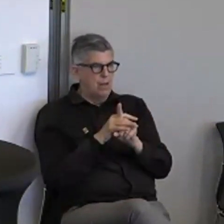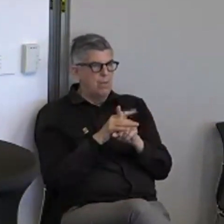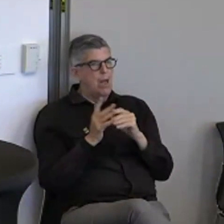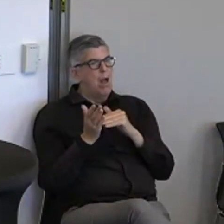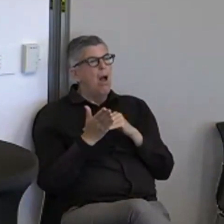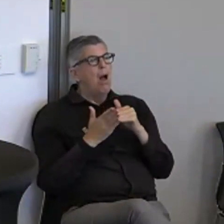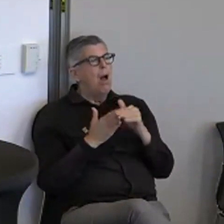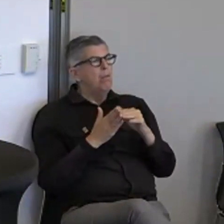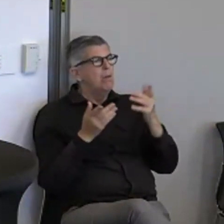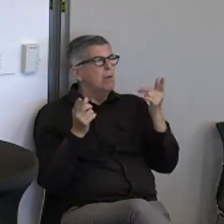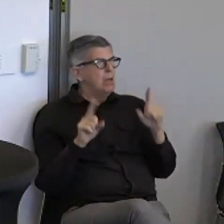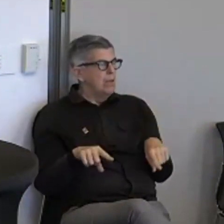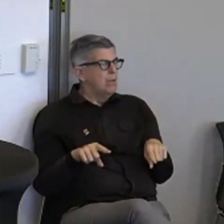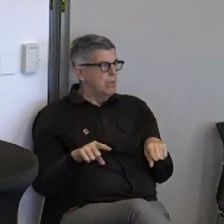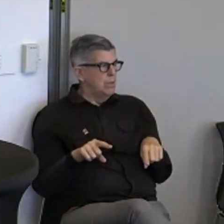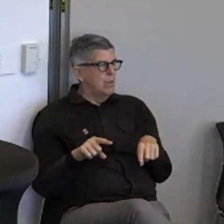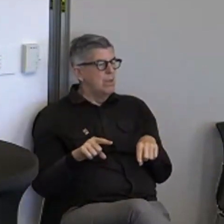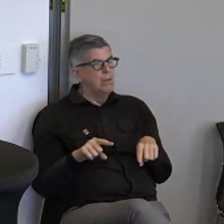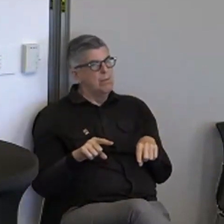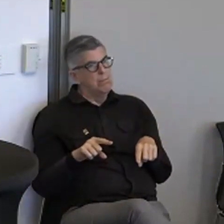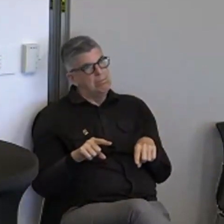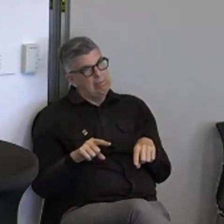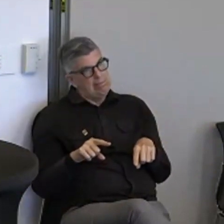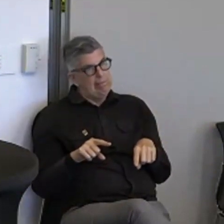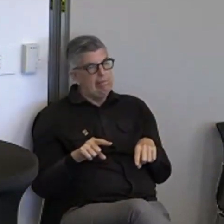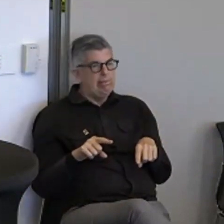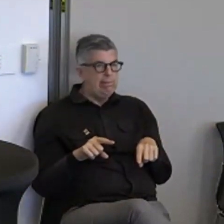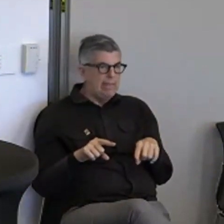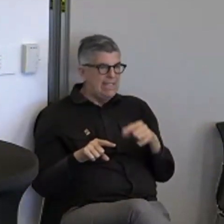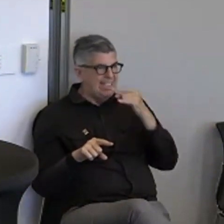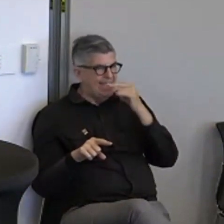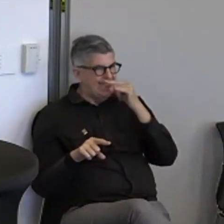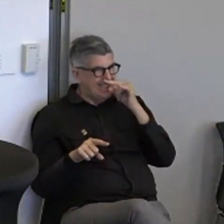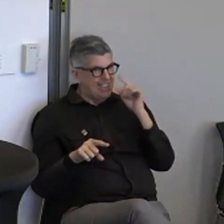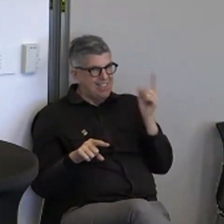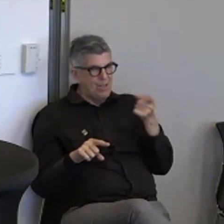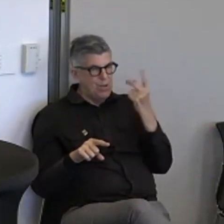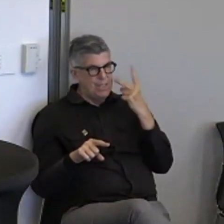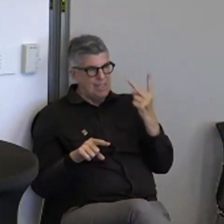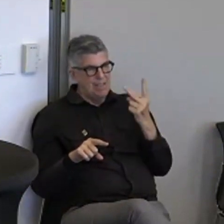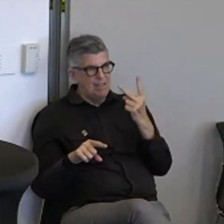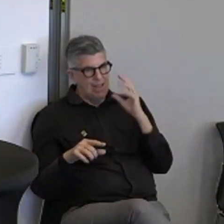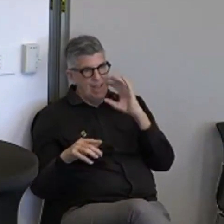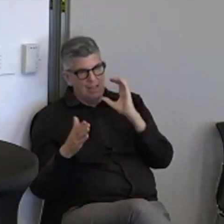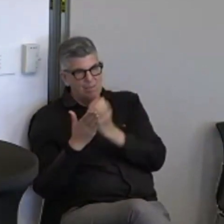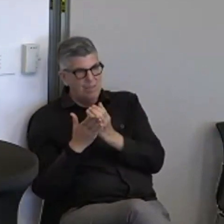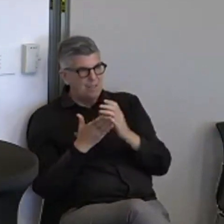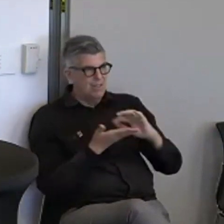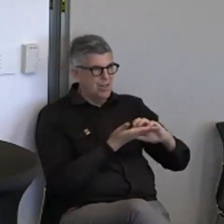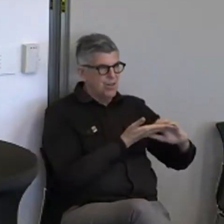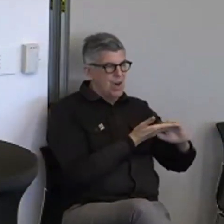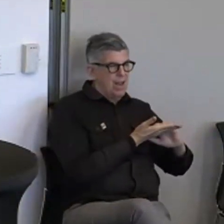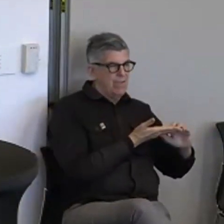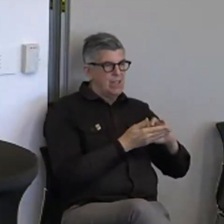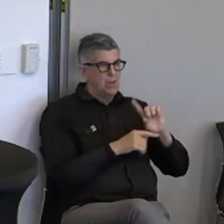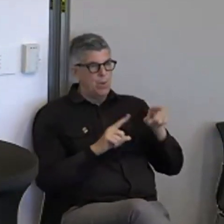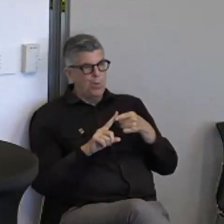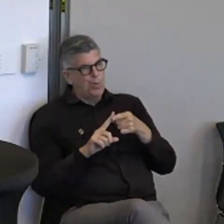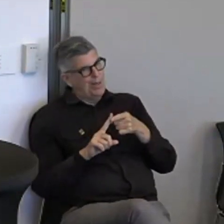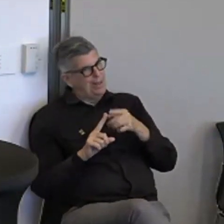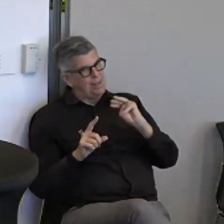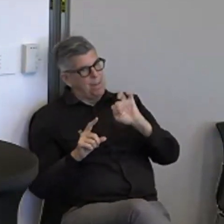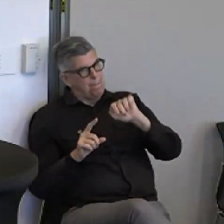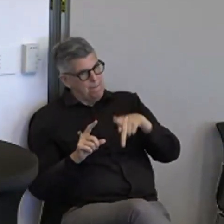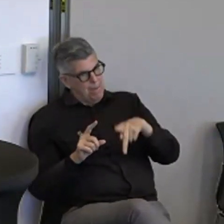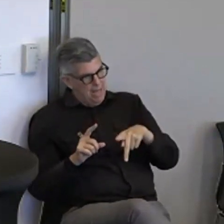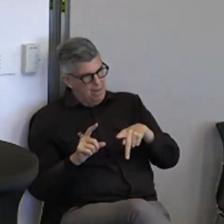often, at best, kids really only see tactile graphics when it's in a map form or